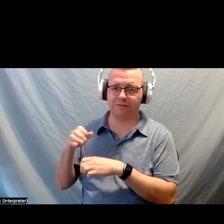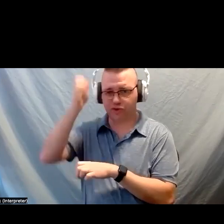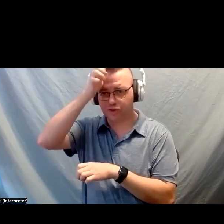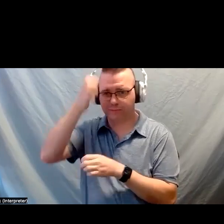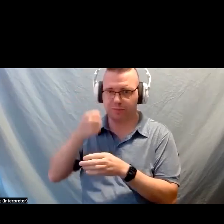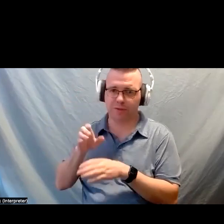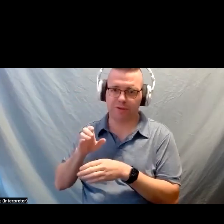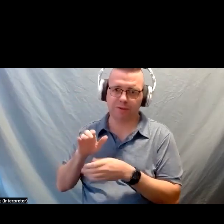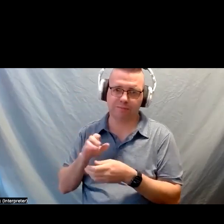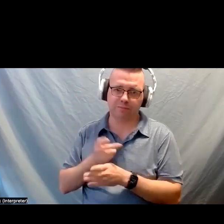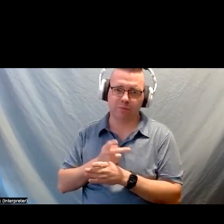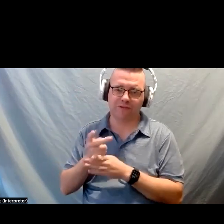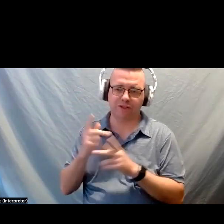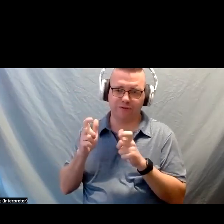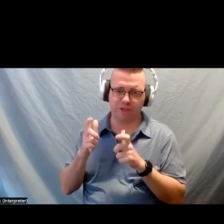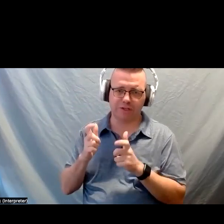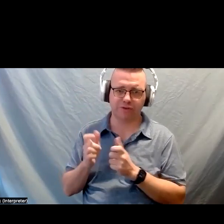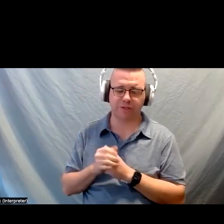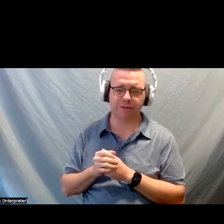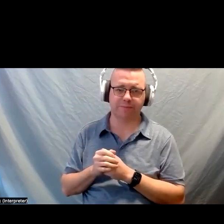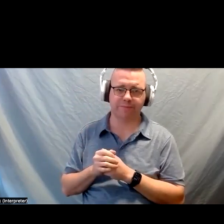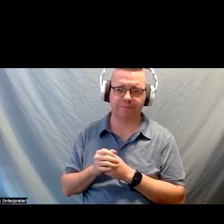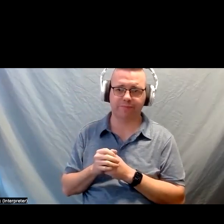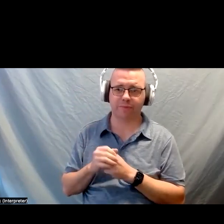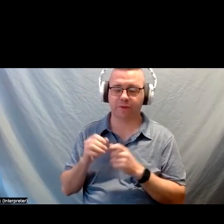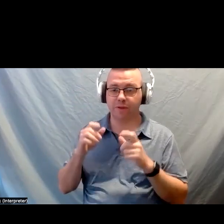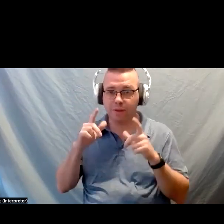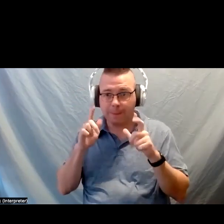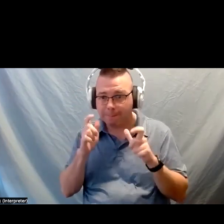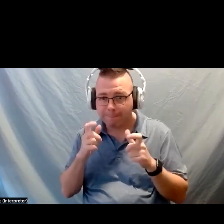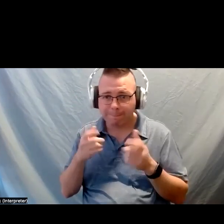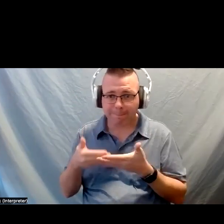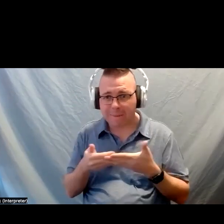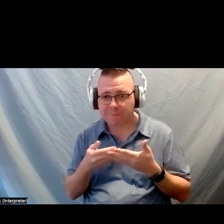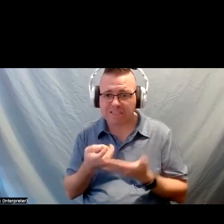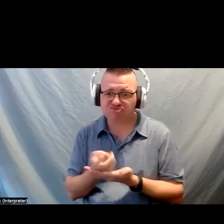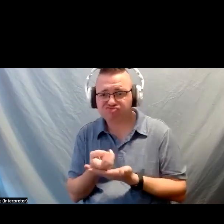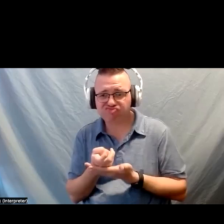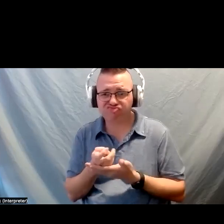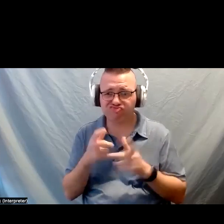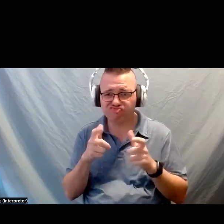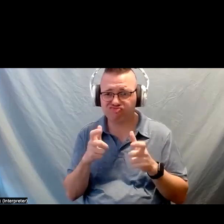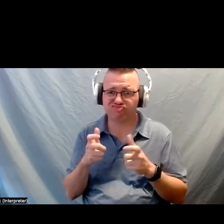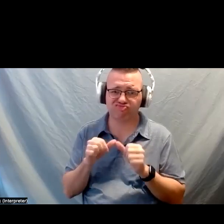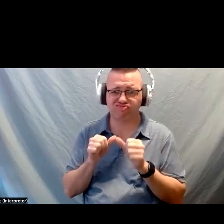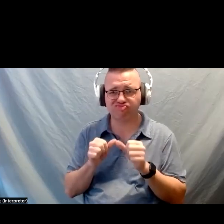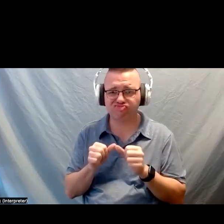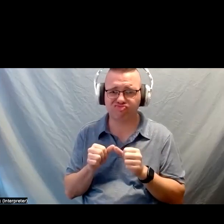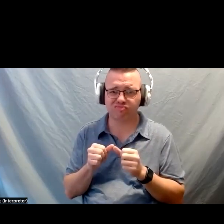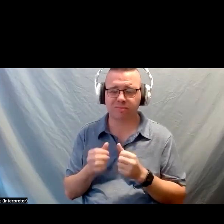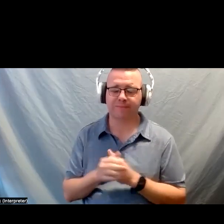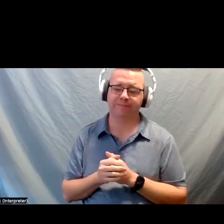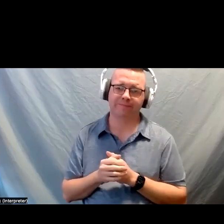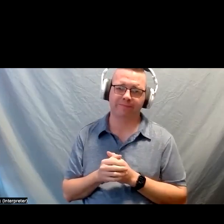photographers employed to photograph endless babies squirming and squealing on endless big